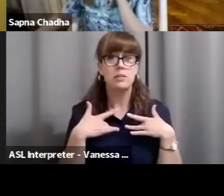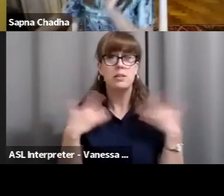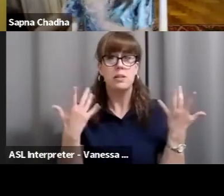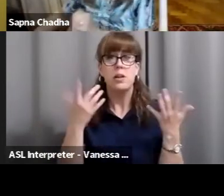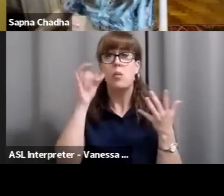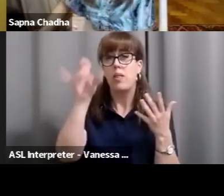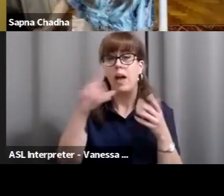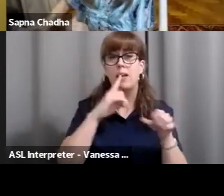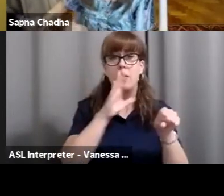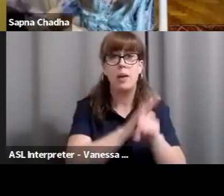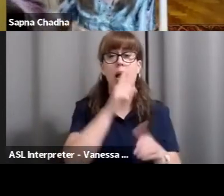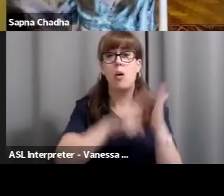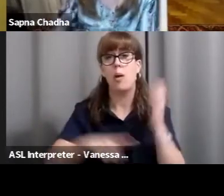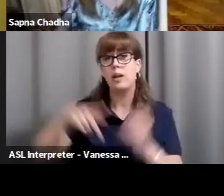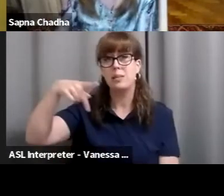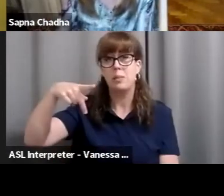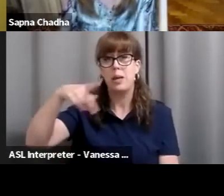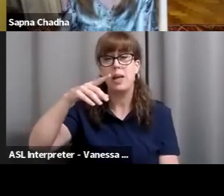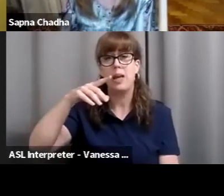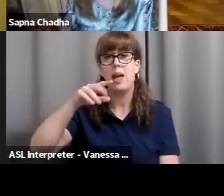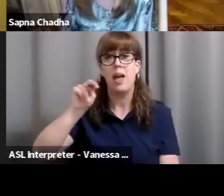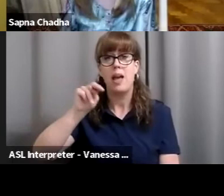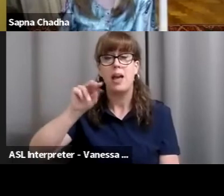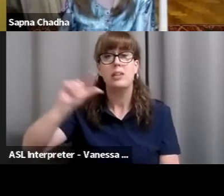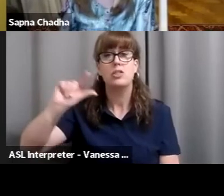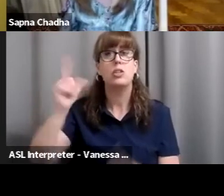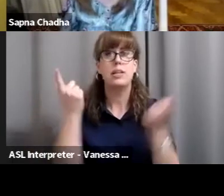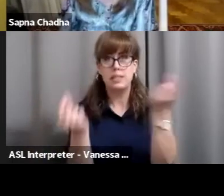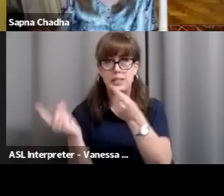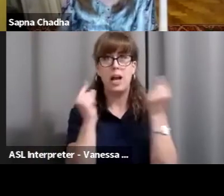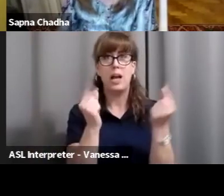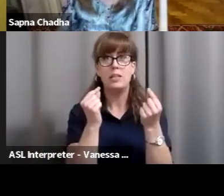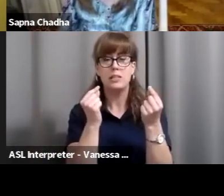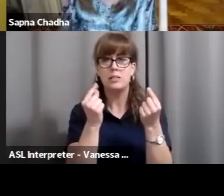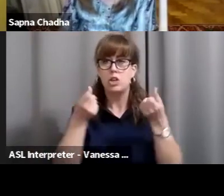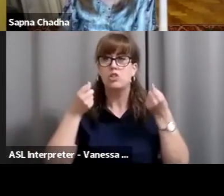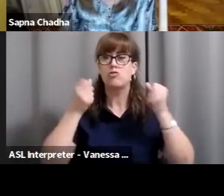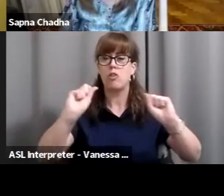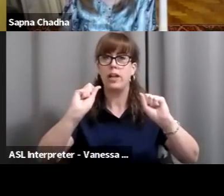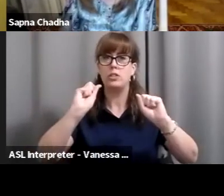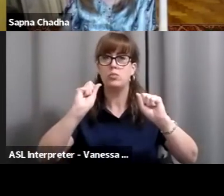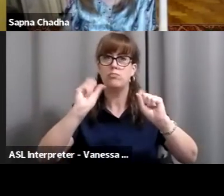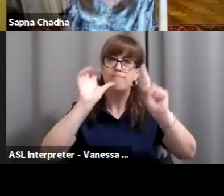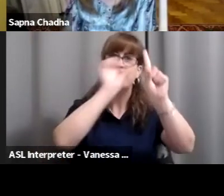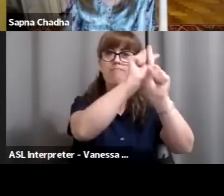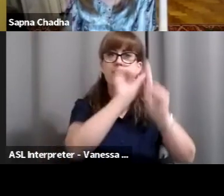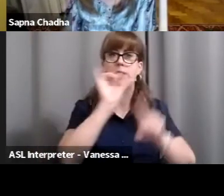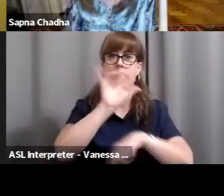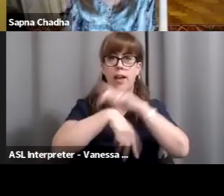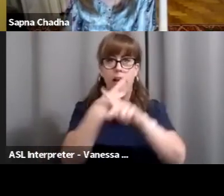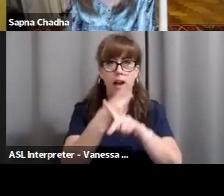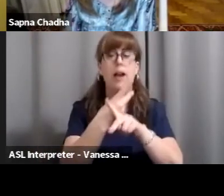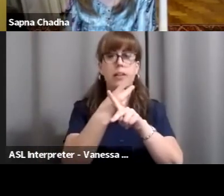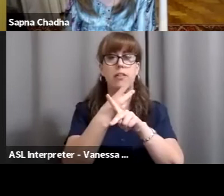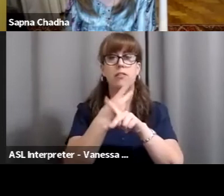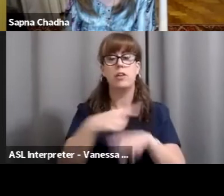steps that P&G has taken toward achieving that type of gender equality behind the camera?